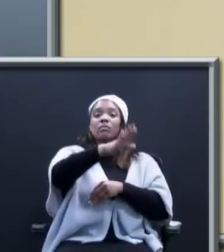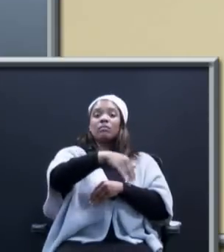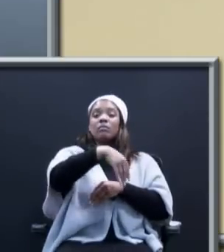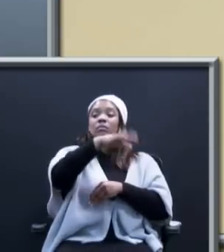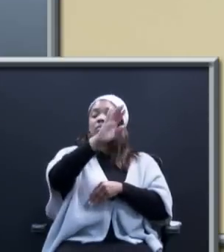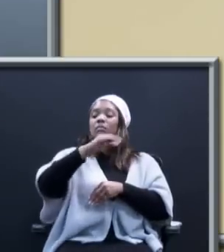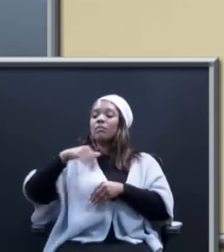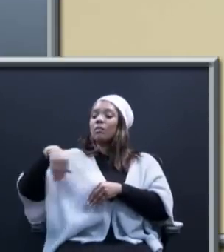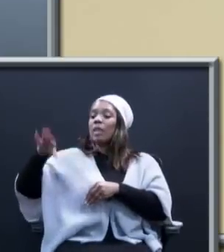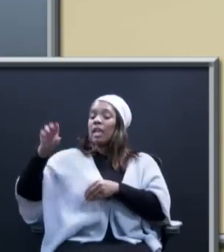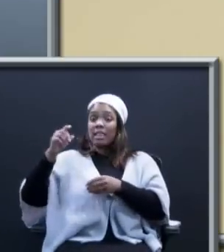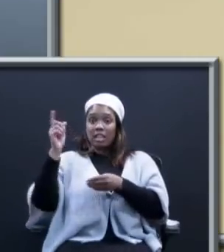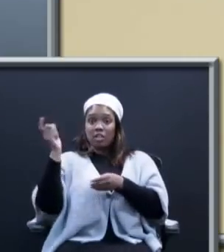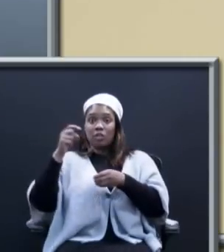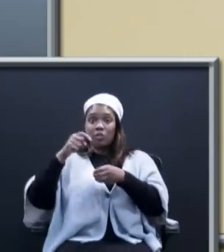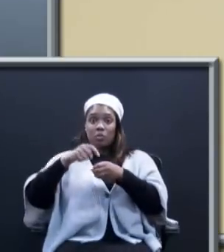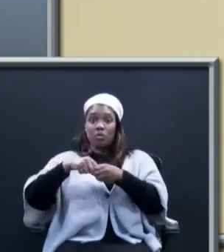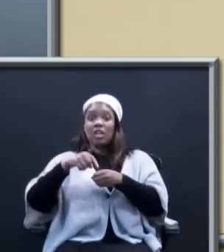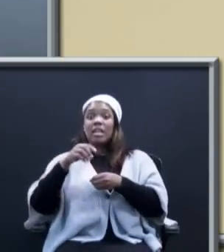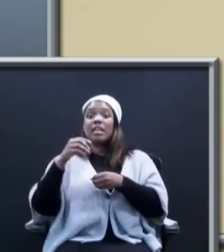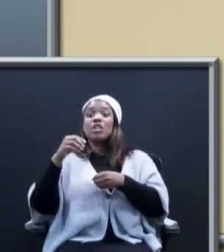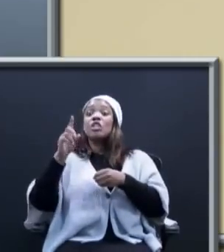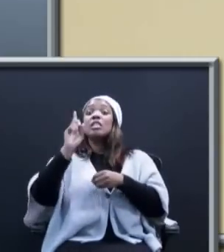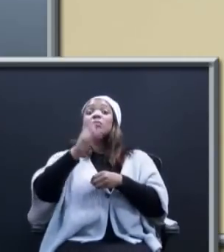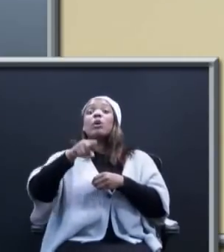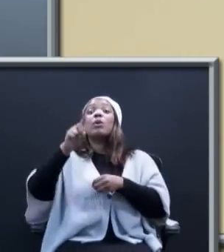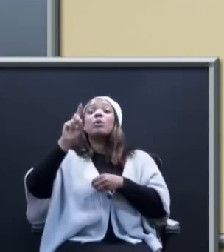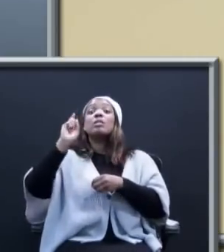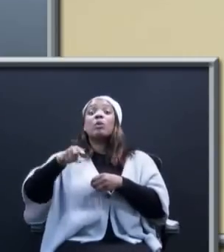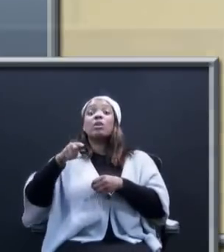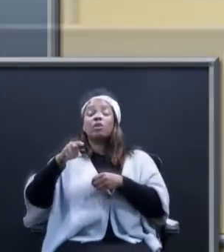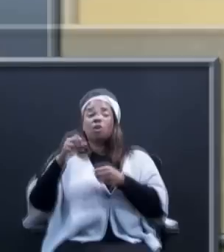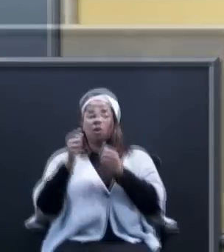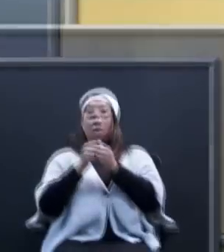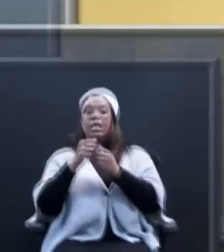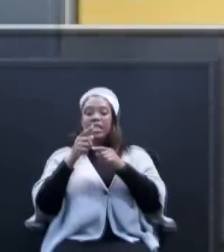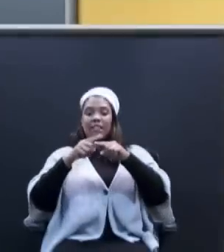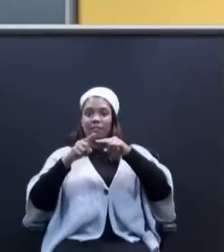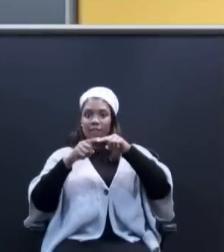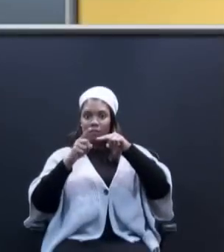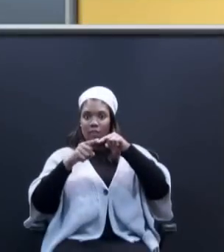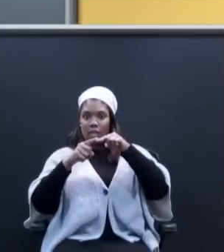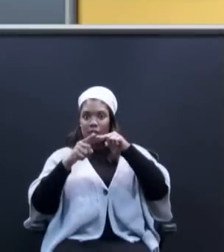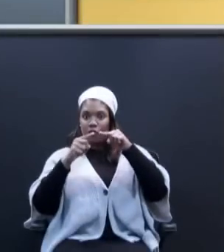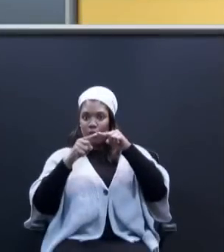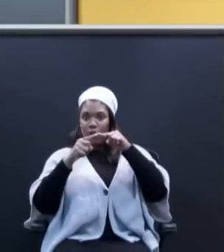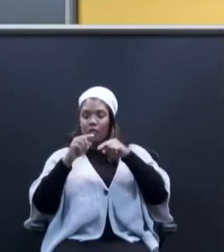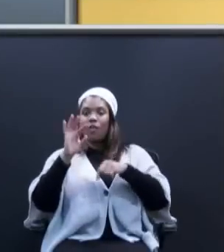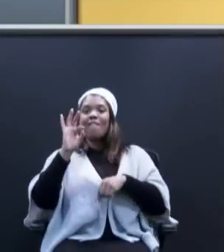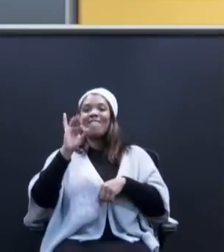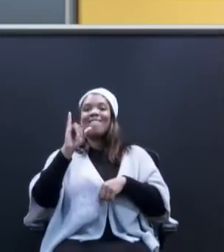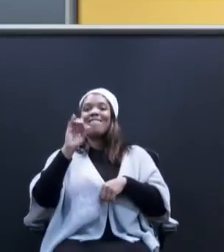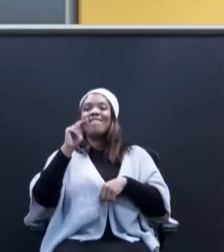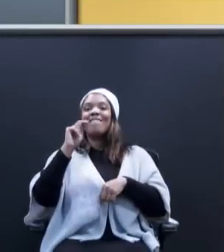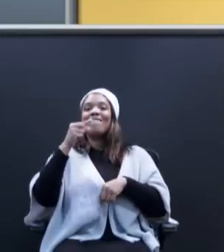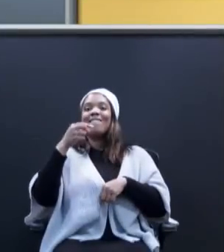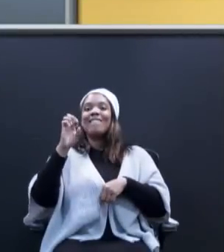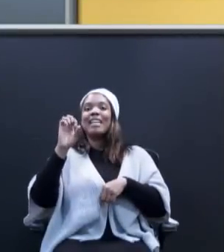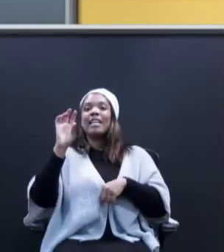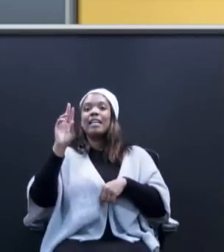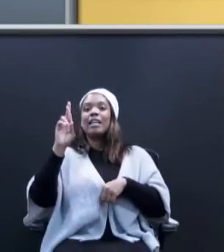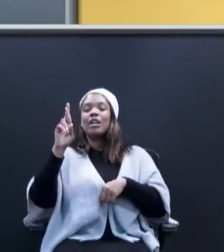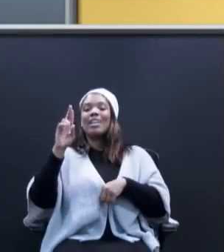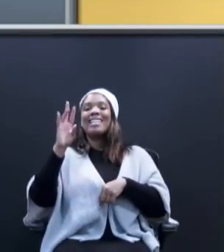it with his finger seven times. Seven times. Why seven times? Because man sinned every